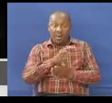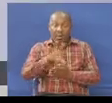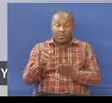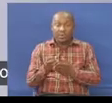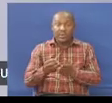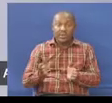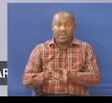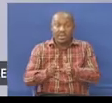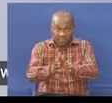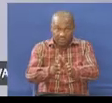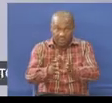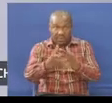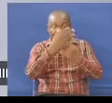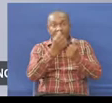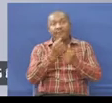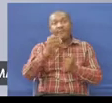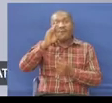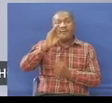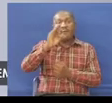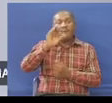factorization. By